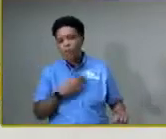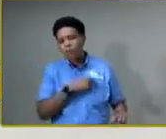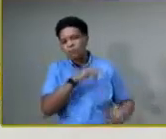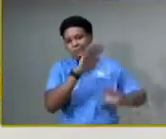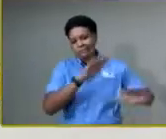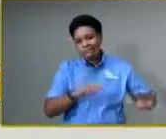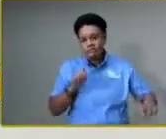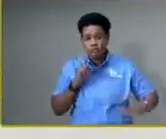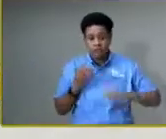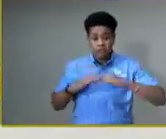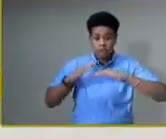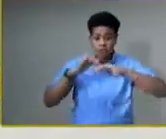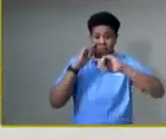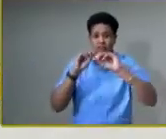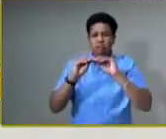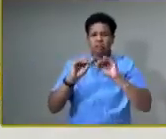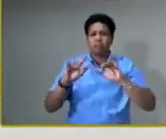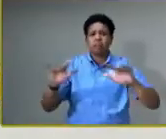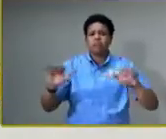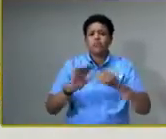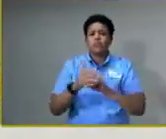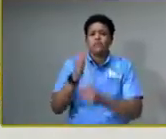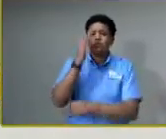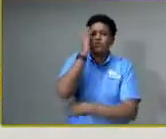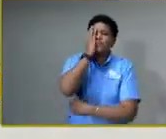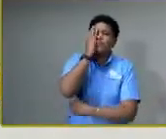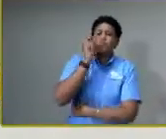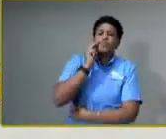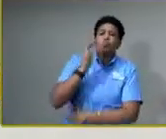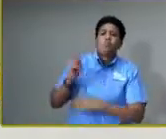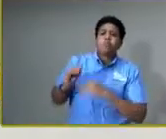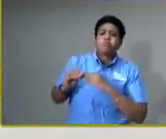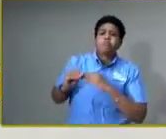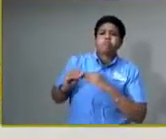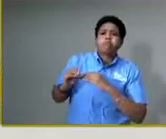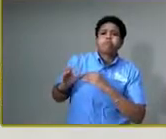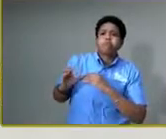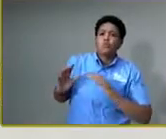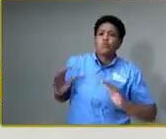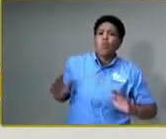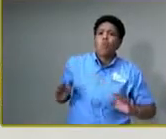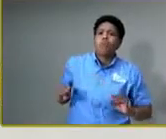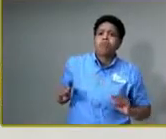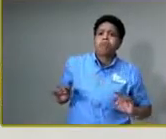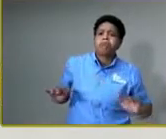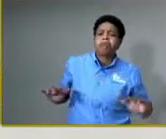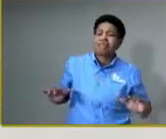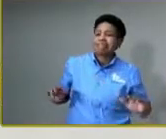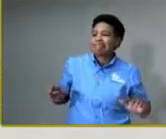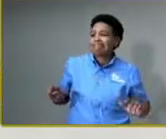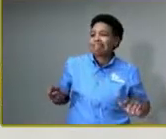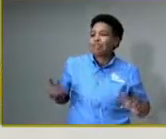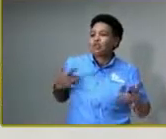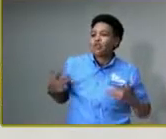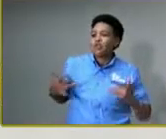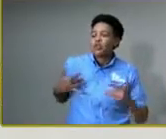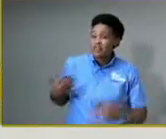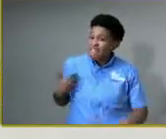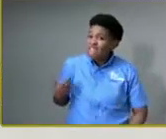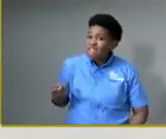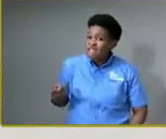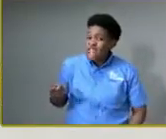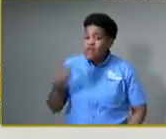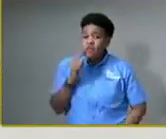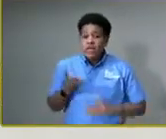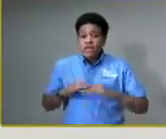increase in the number of COVID-19 cases in the country remains a cause for concern. The increase